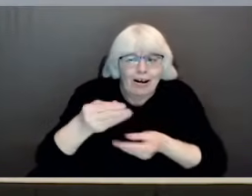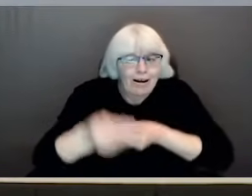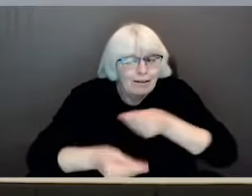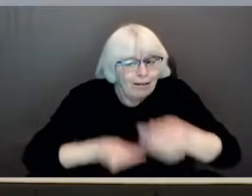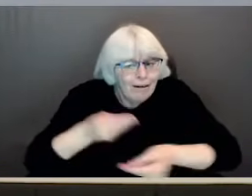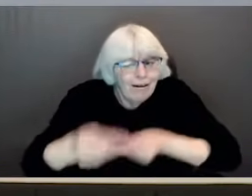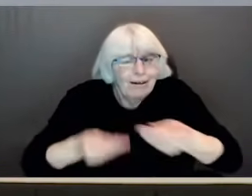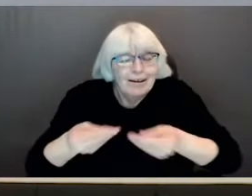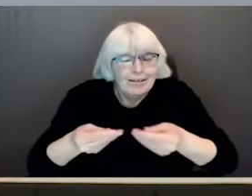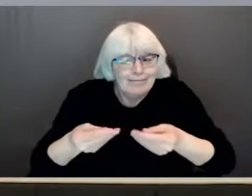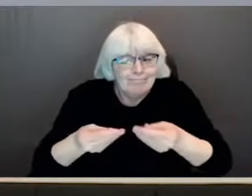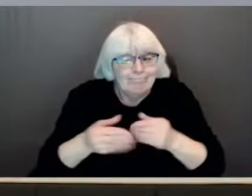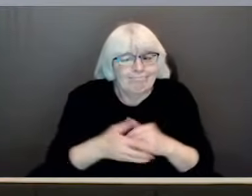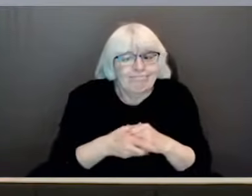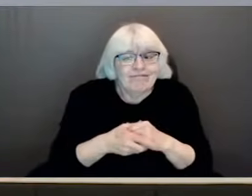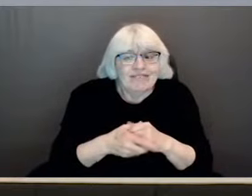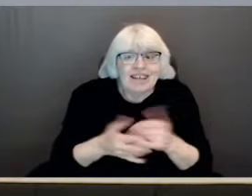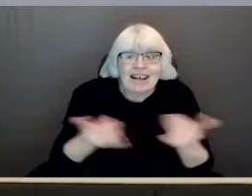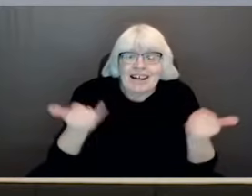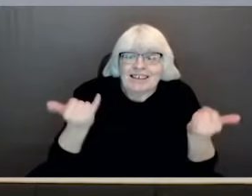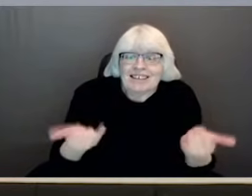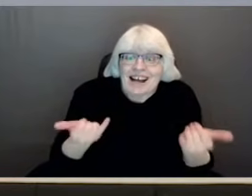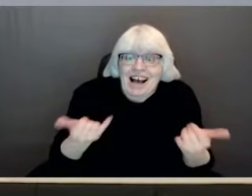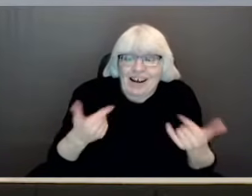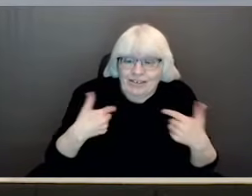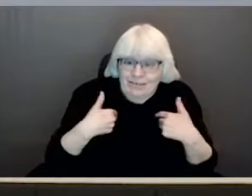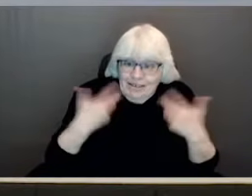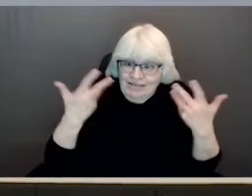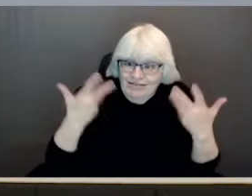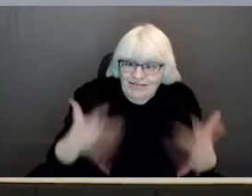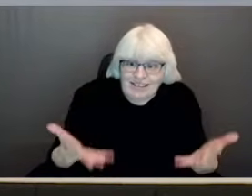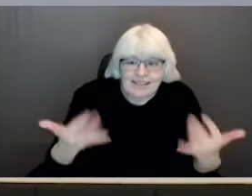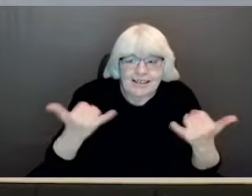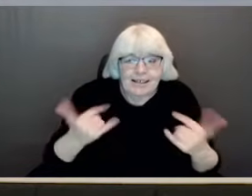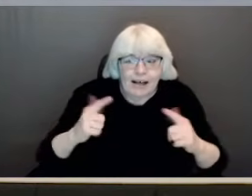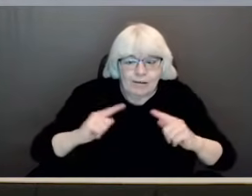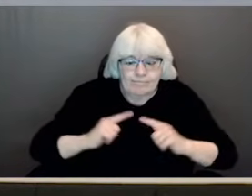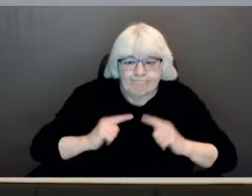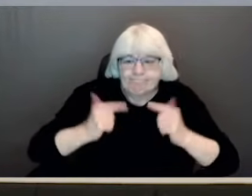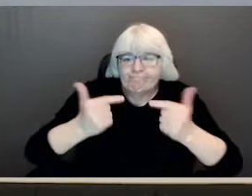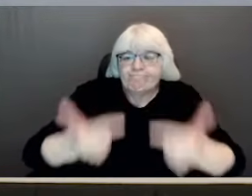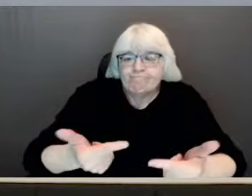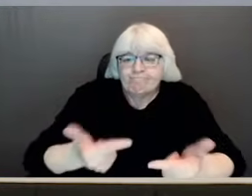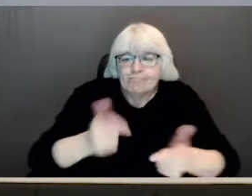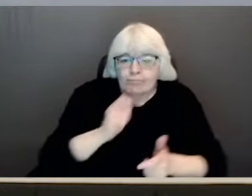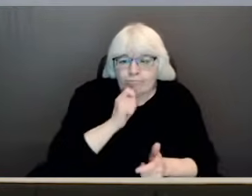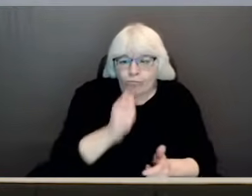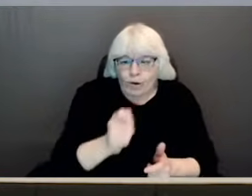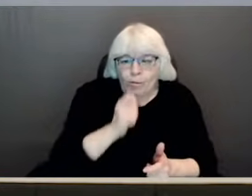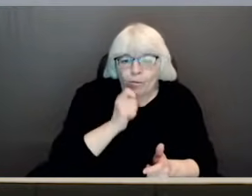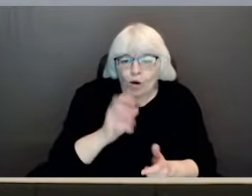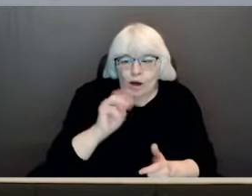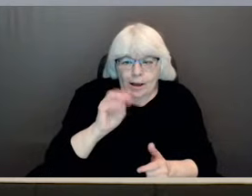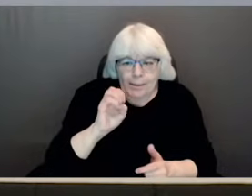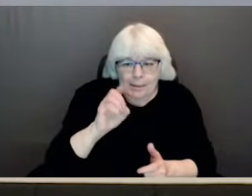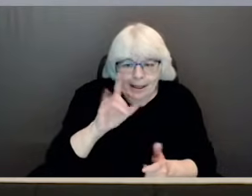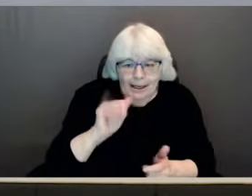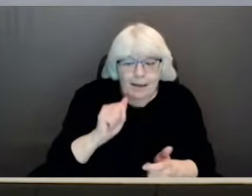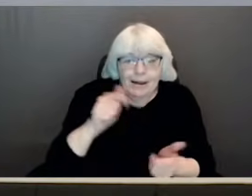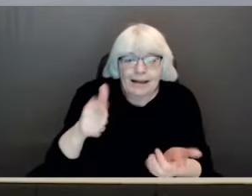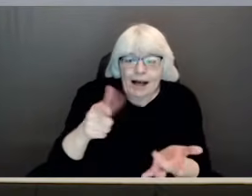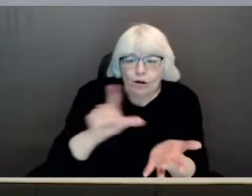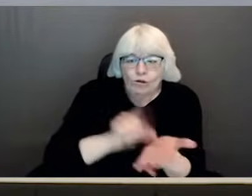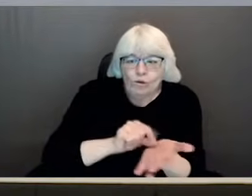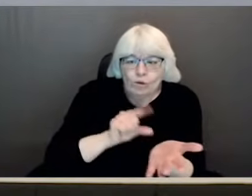like to go first. Dave Stewart from The Guardian. Thank you very much, Dr. Morrison, as always, for taking our questions.